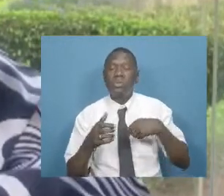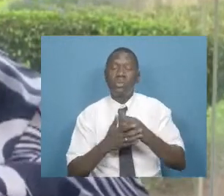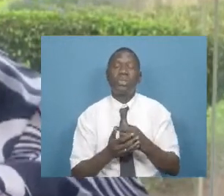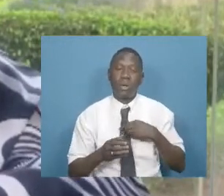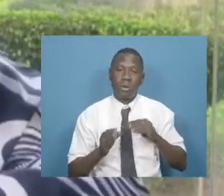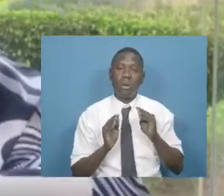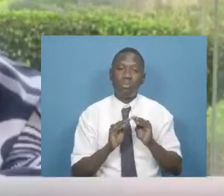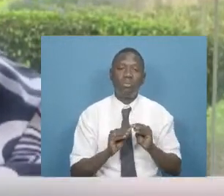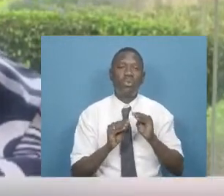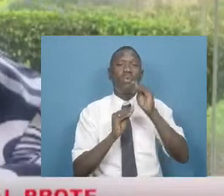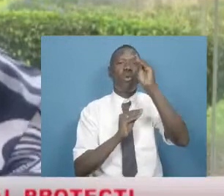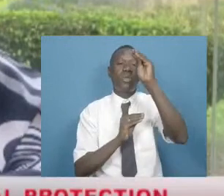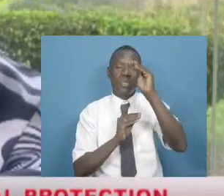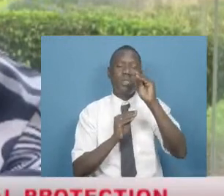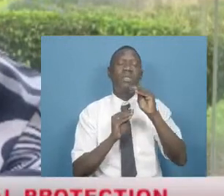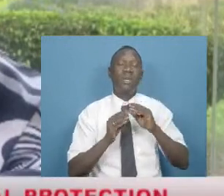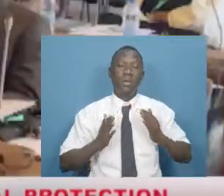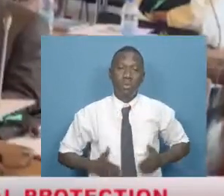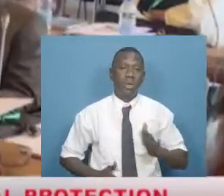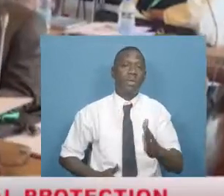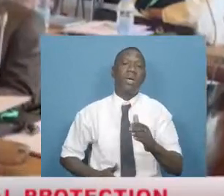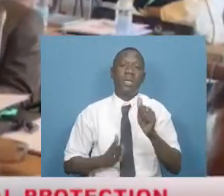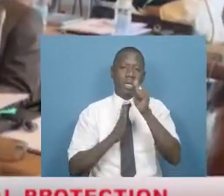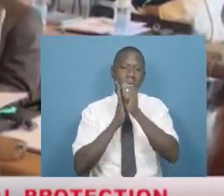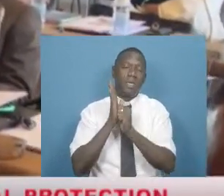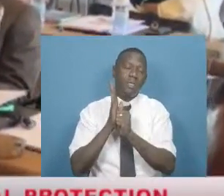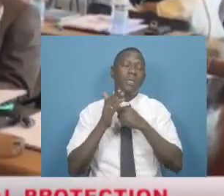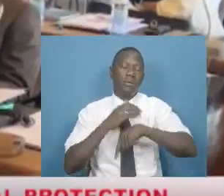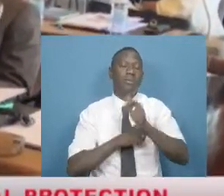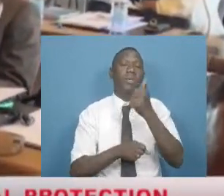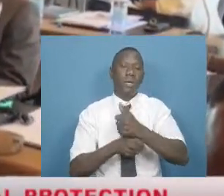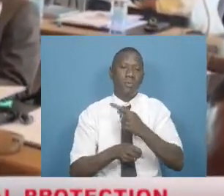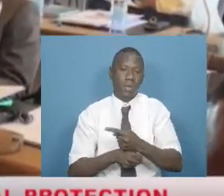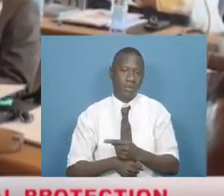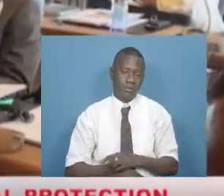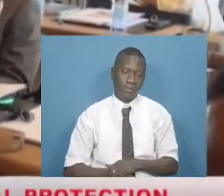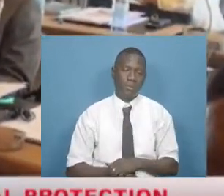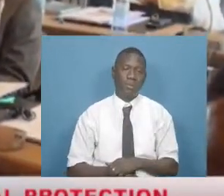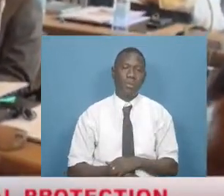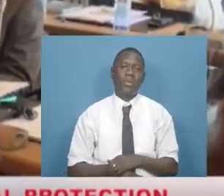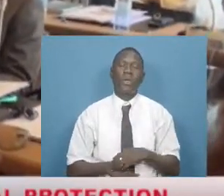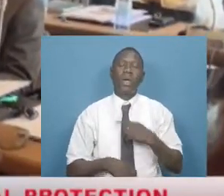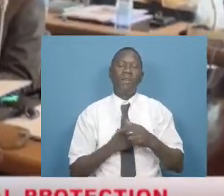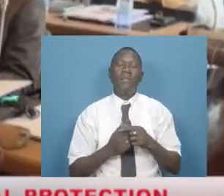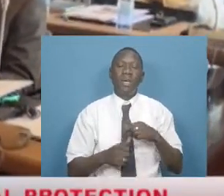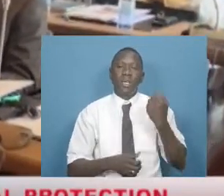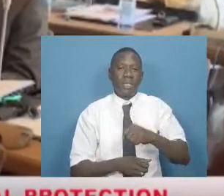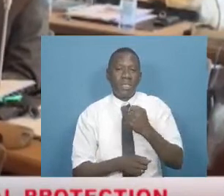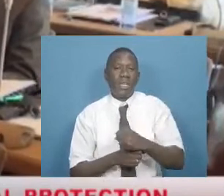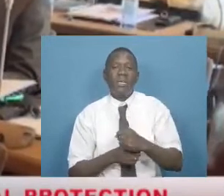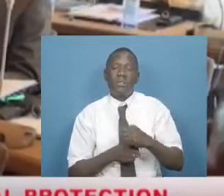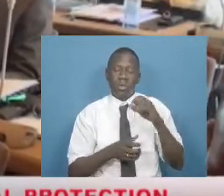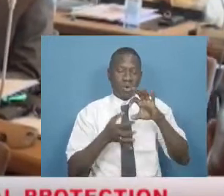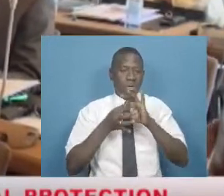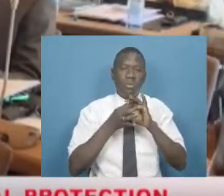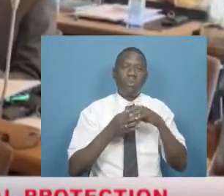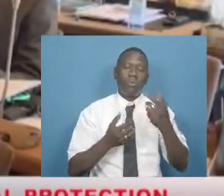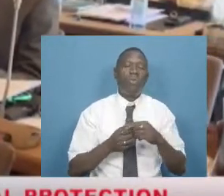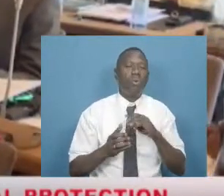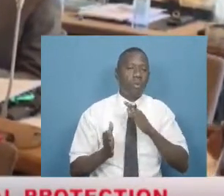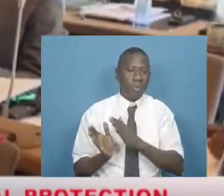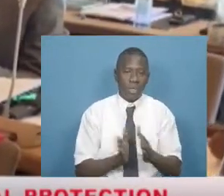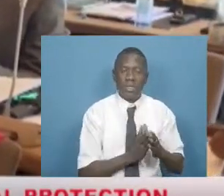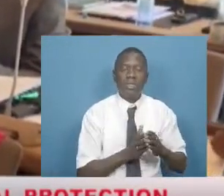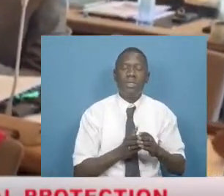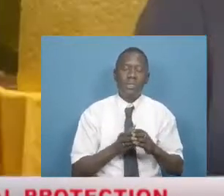the human rights agenda of the Gambia. Activists continue to criticize organizations for organizing events and